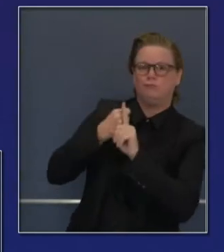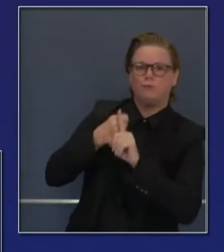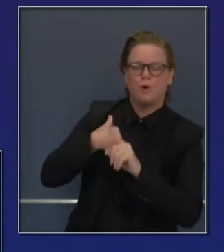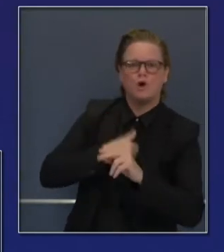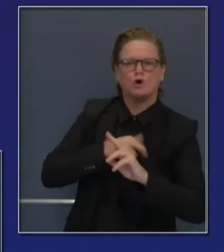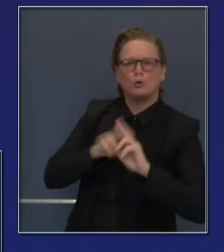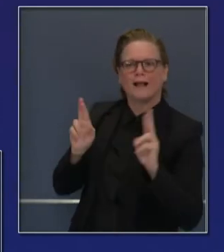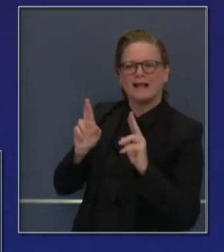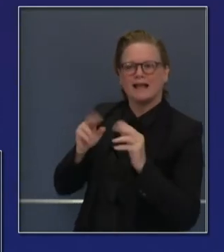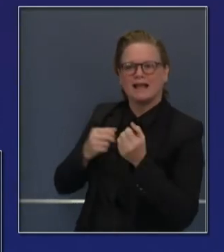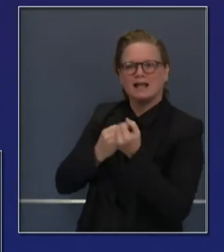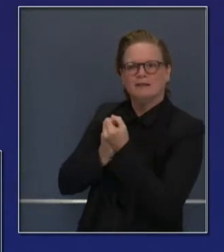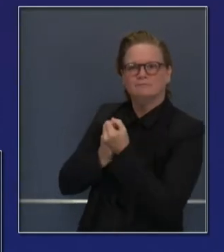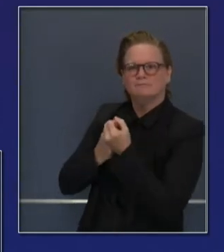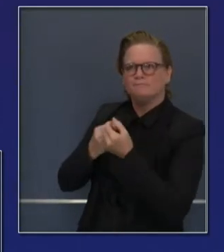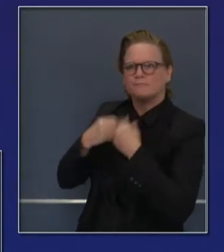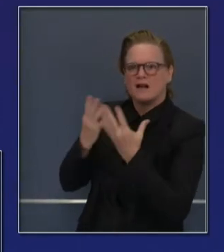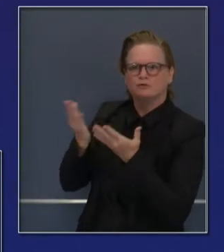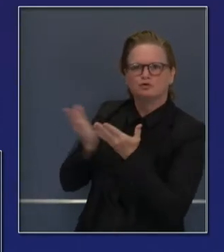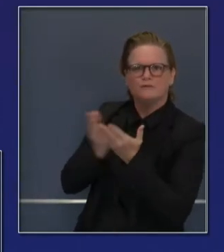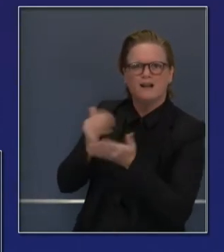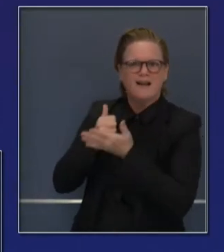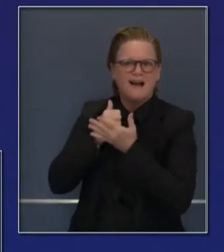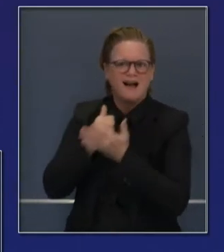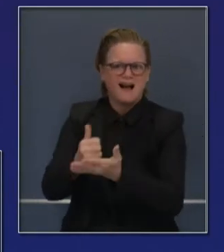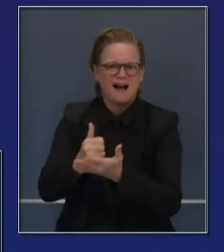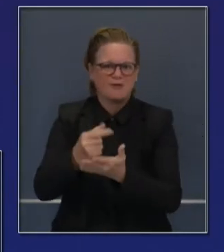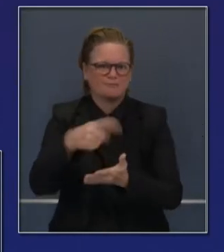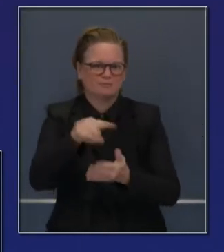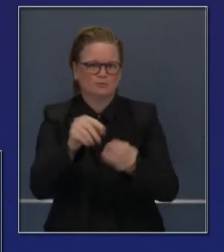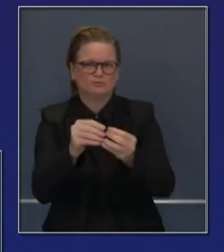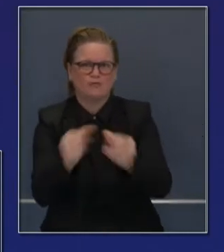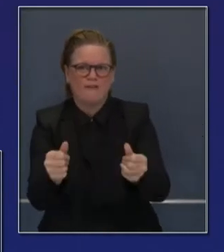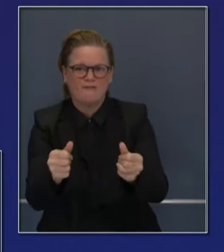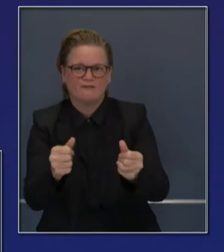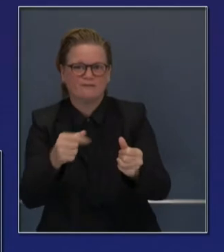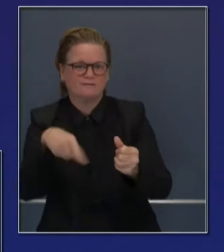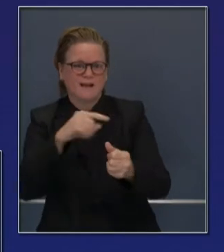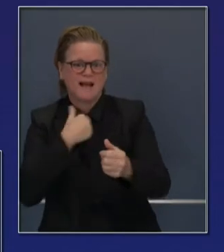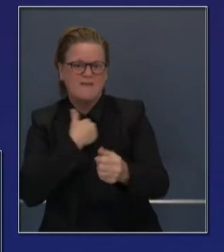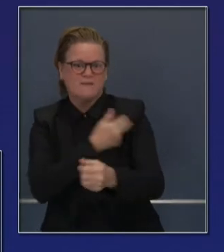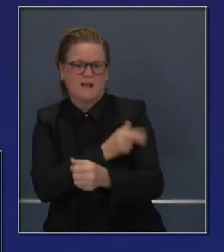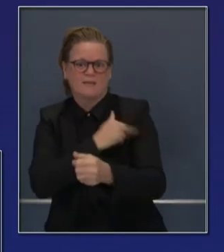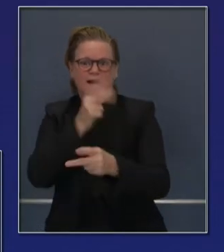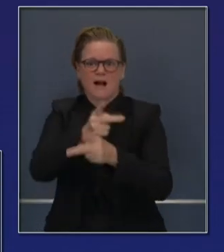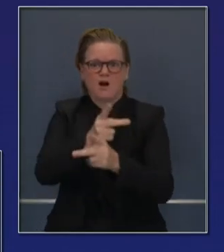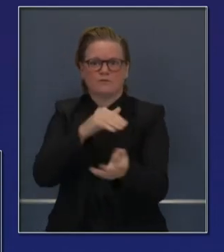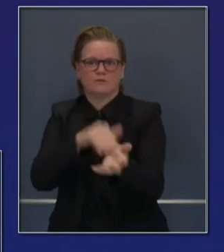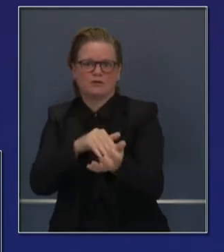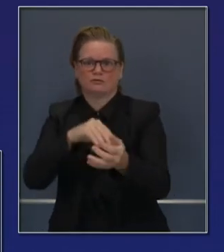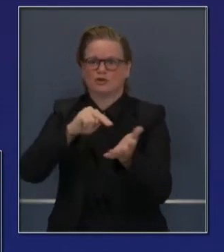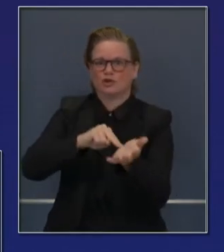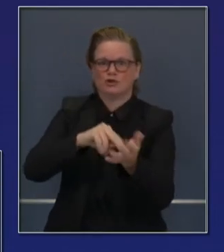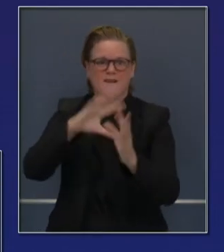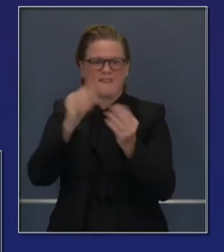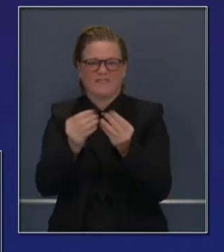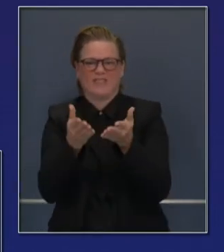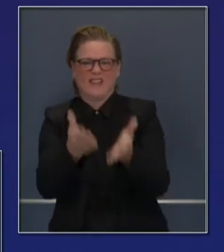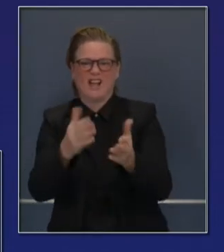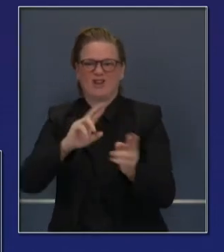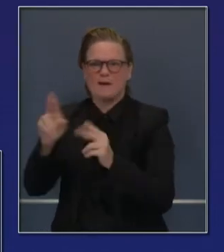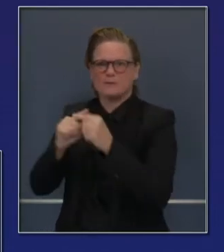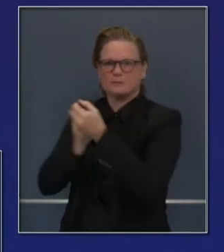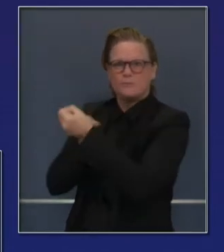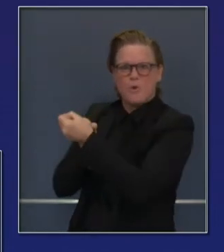patients coming in their front doors. But we also need to address, as you've pointed out, kind of the